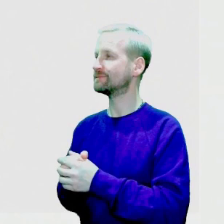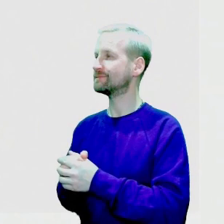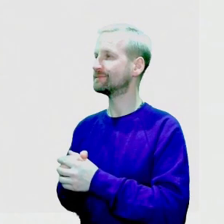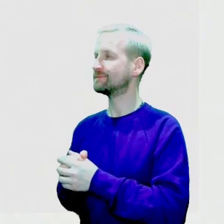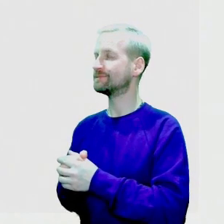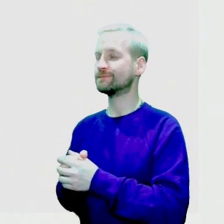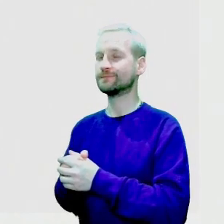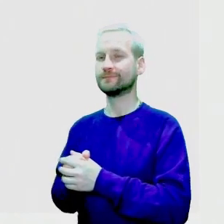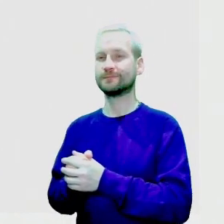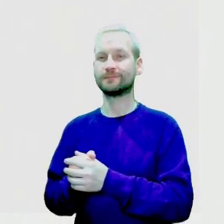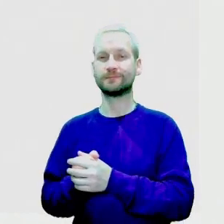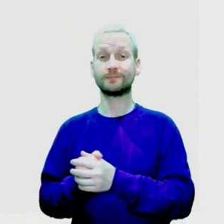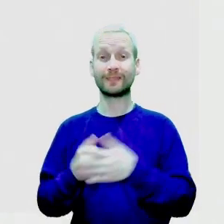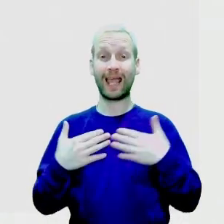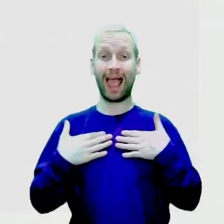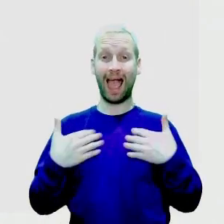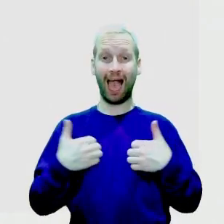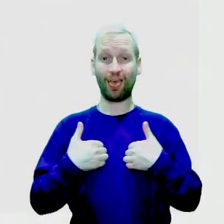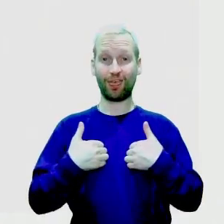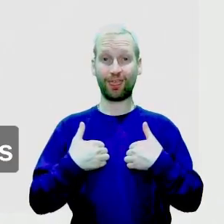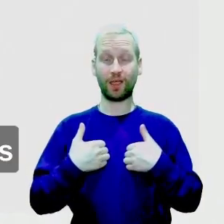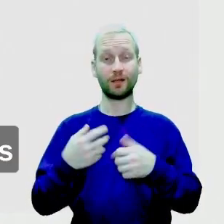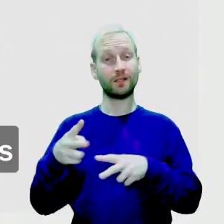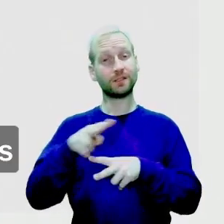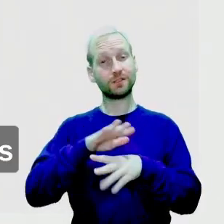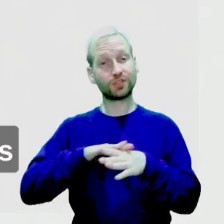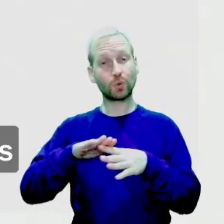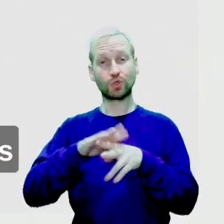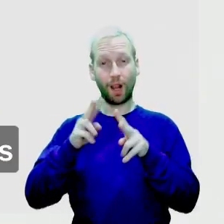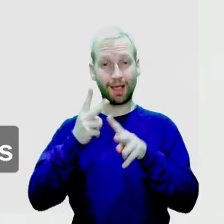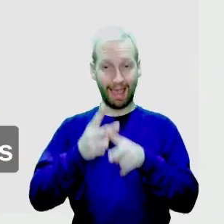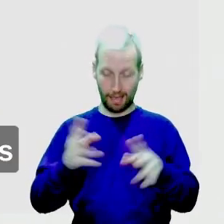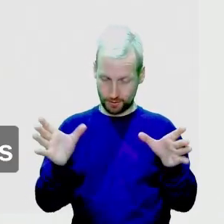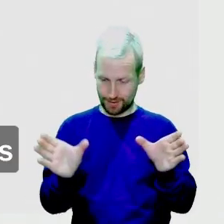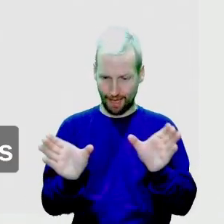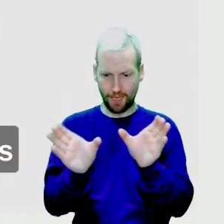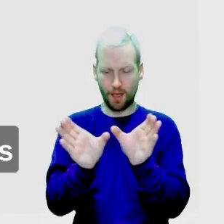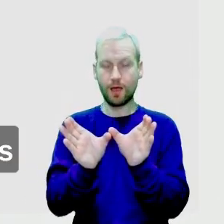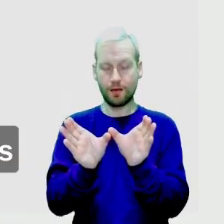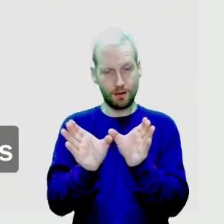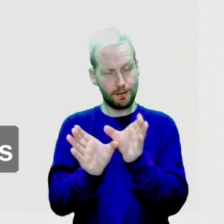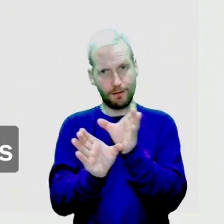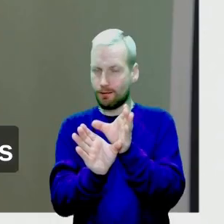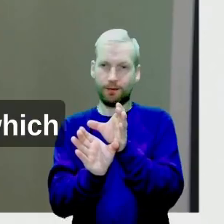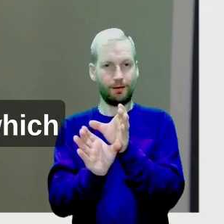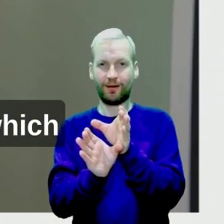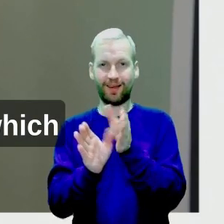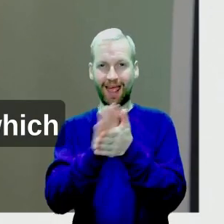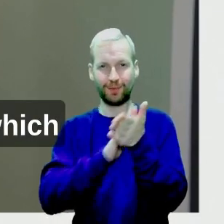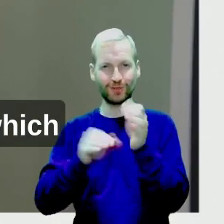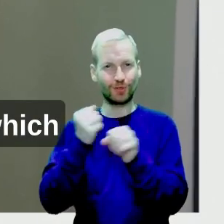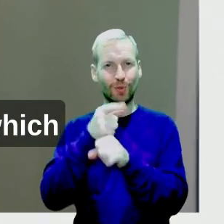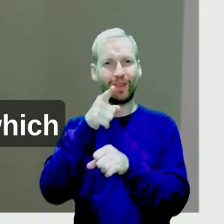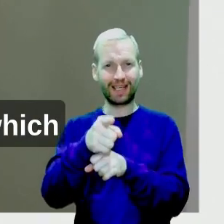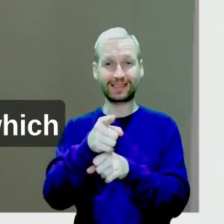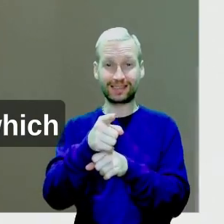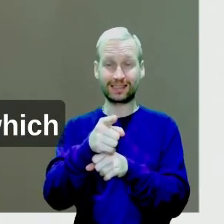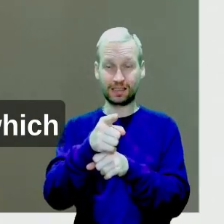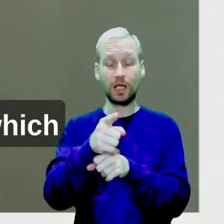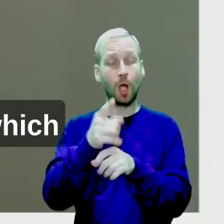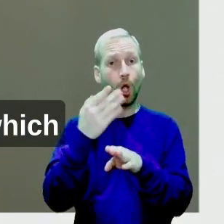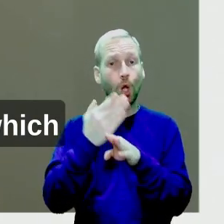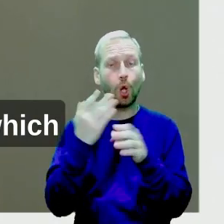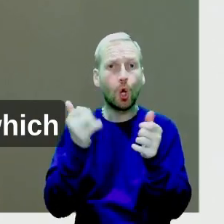Norfolk. Bringing health and social care together. The new system overseeing both aims to do this and ensure there's a closer